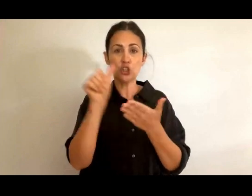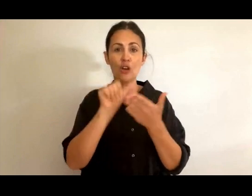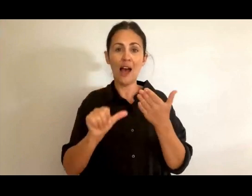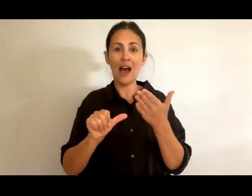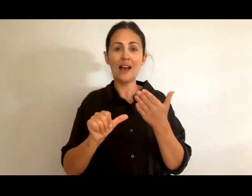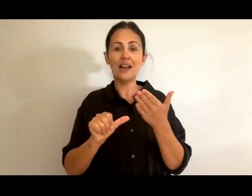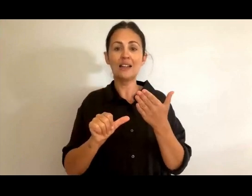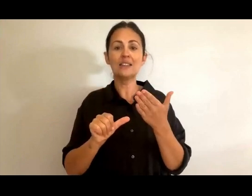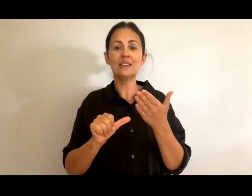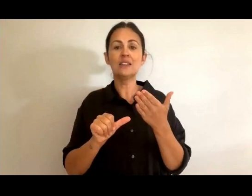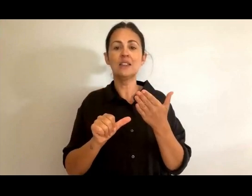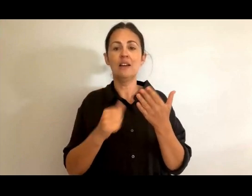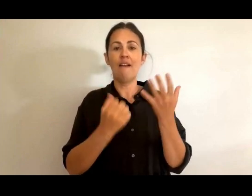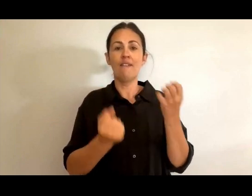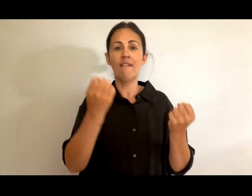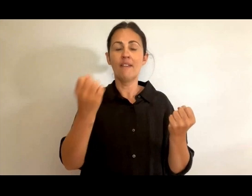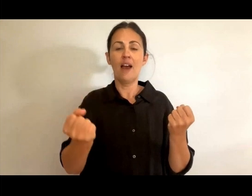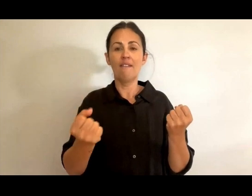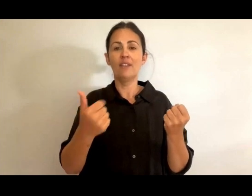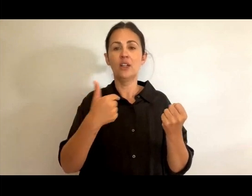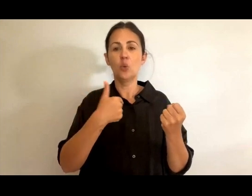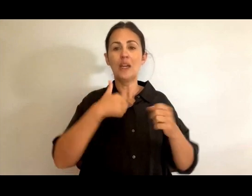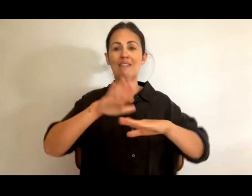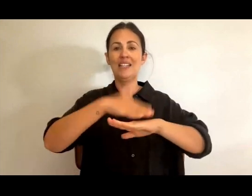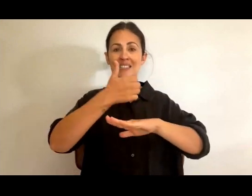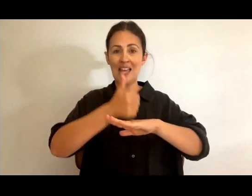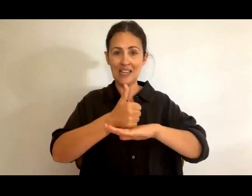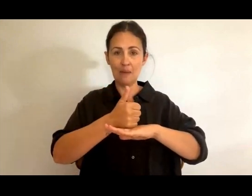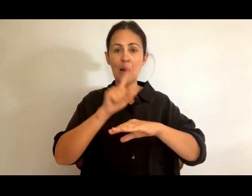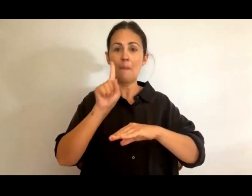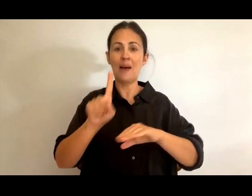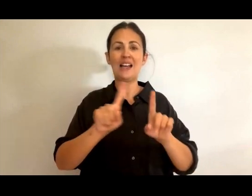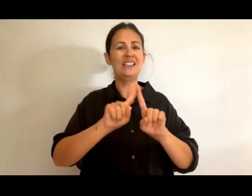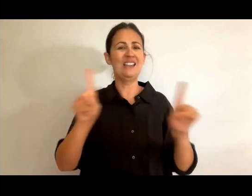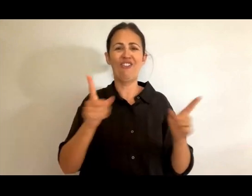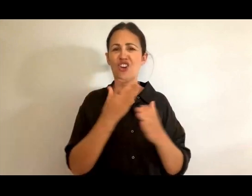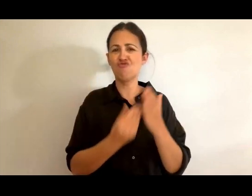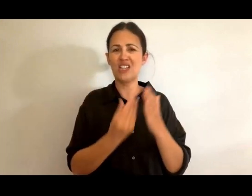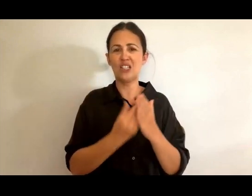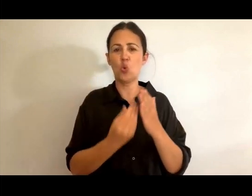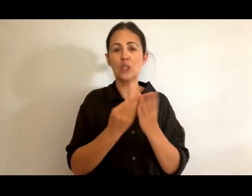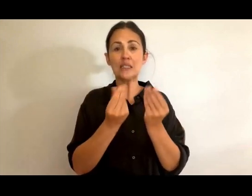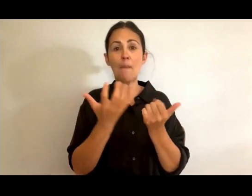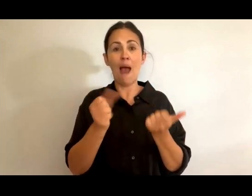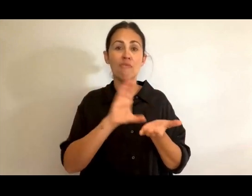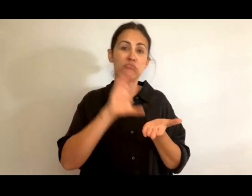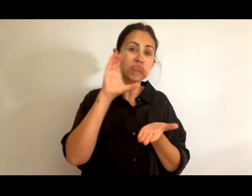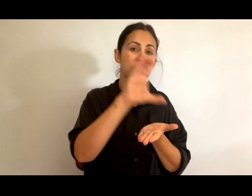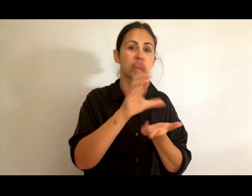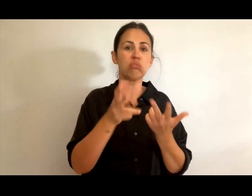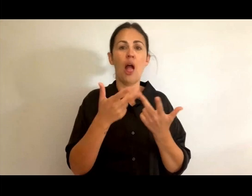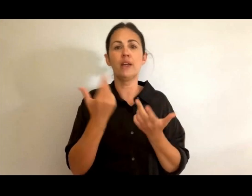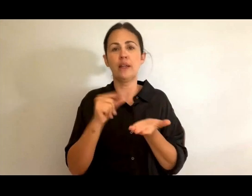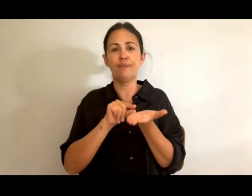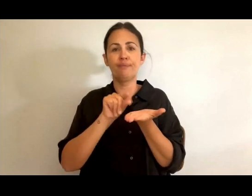and are provided for with widely different allocation of resources. From large galleries with budgets over $120,000 to